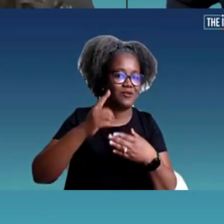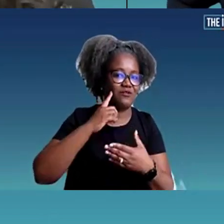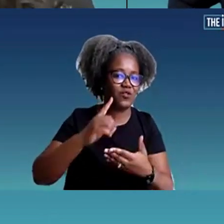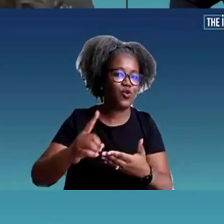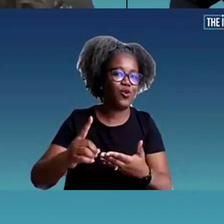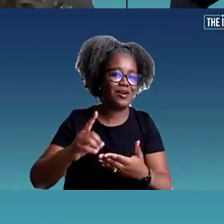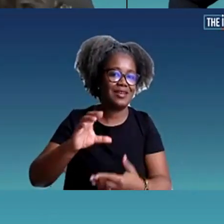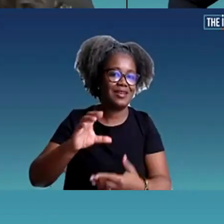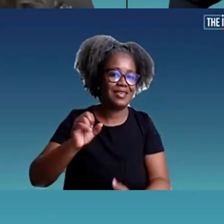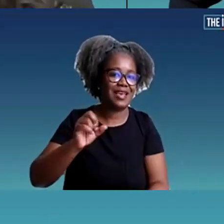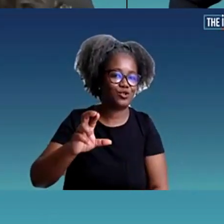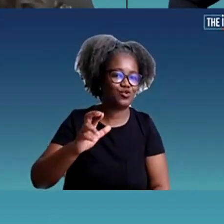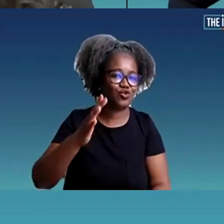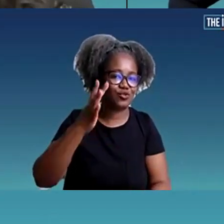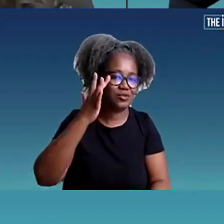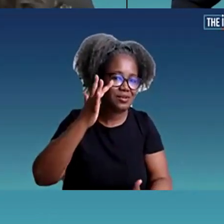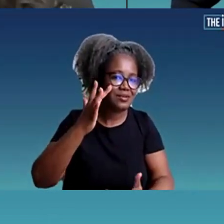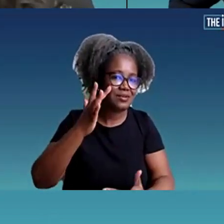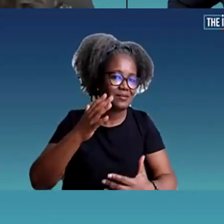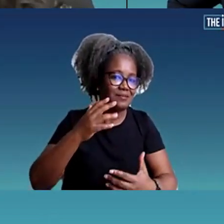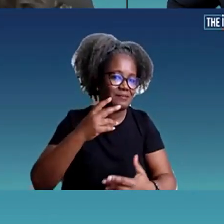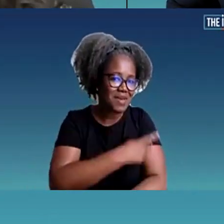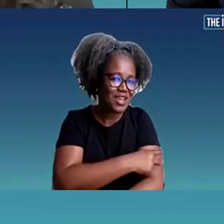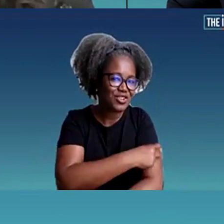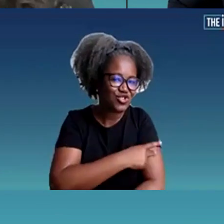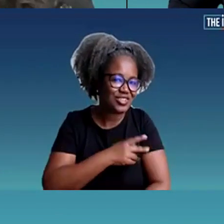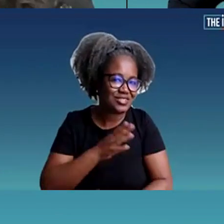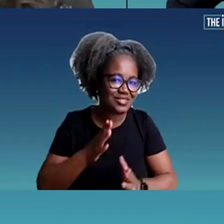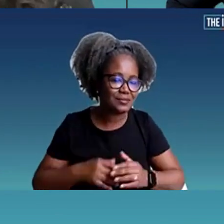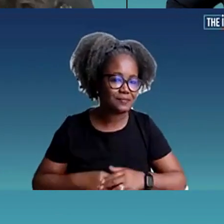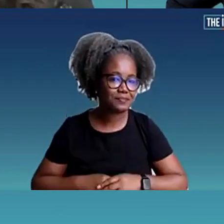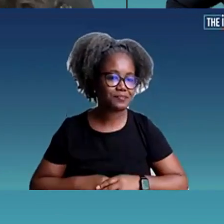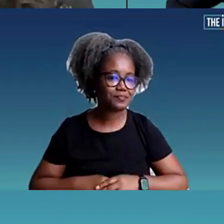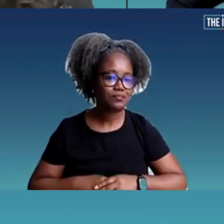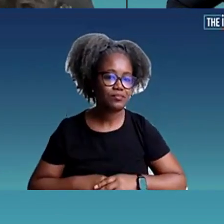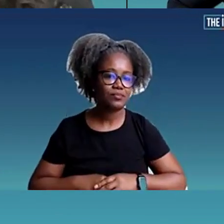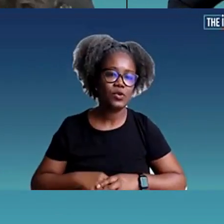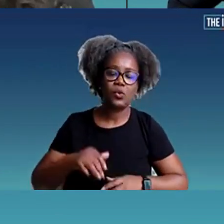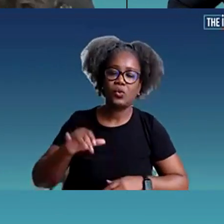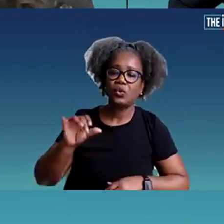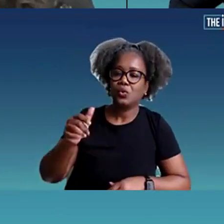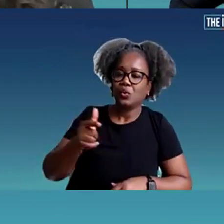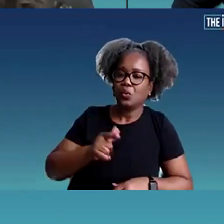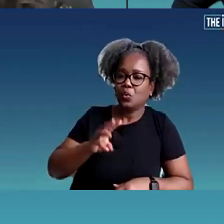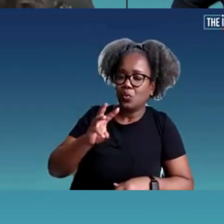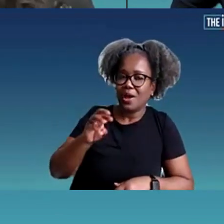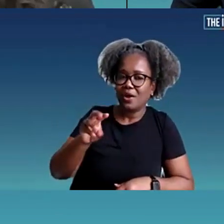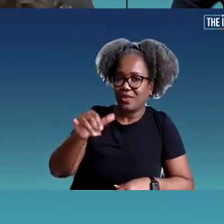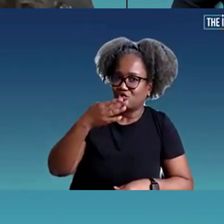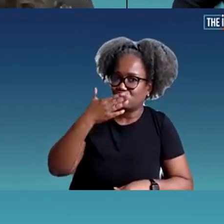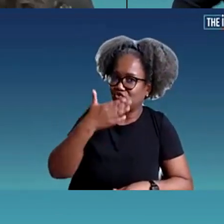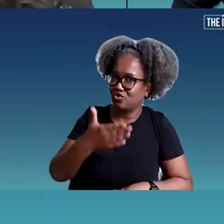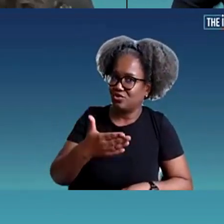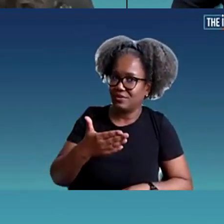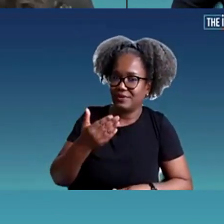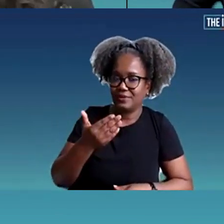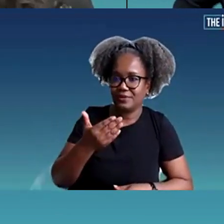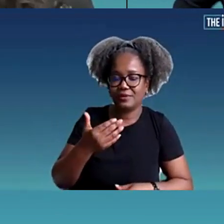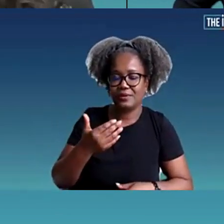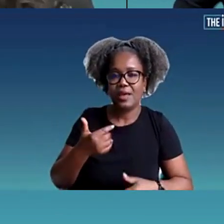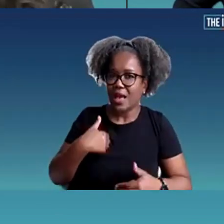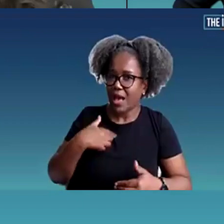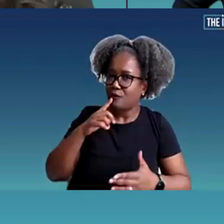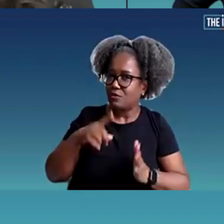That's powerful stuff. I'm going to share a little bit of transparent experience. I worked at a large health system